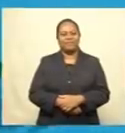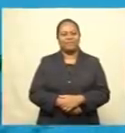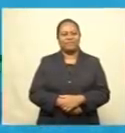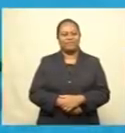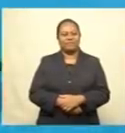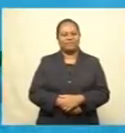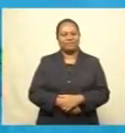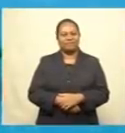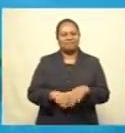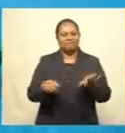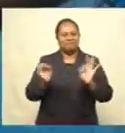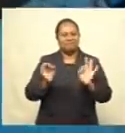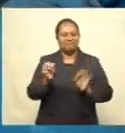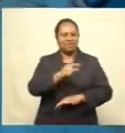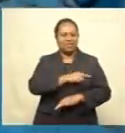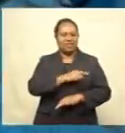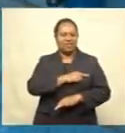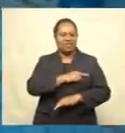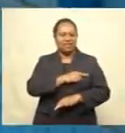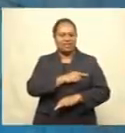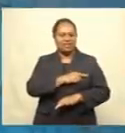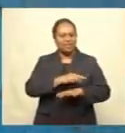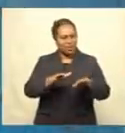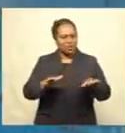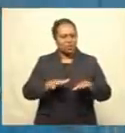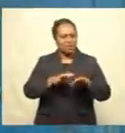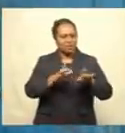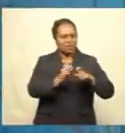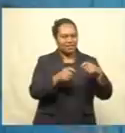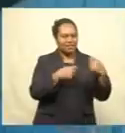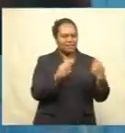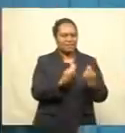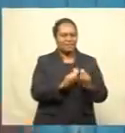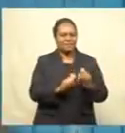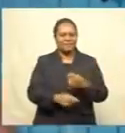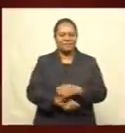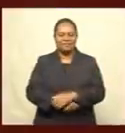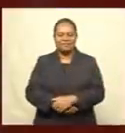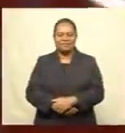And no more qualifiers for national swimmers. This and more coming up.